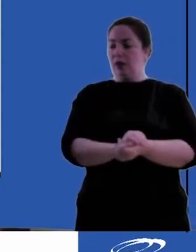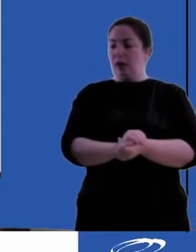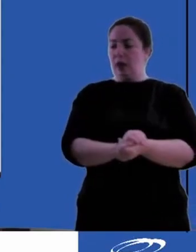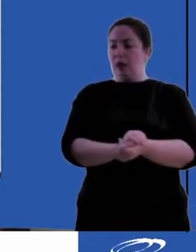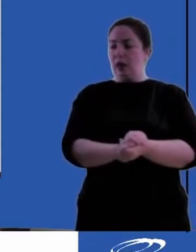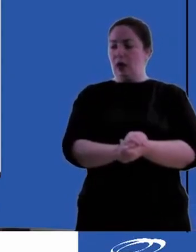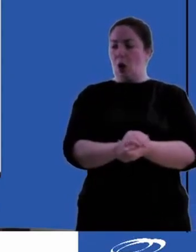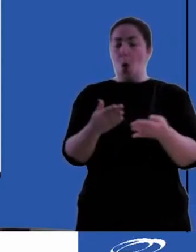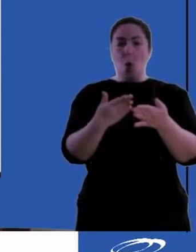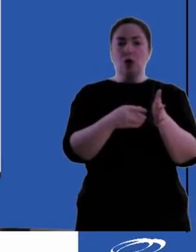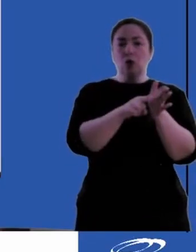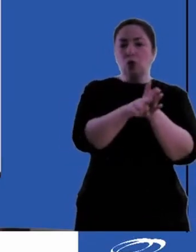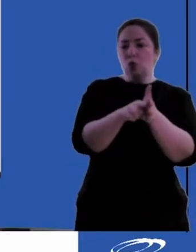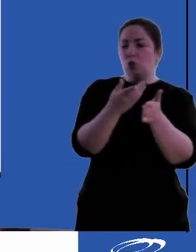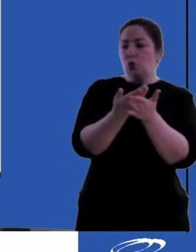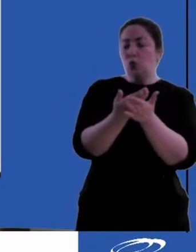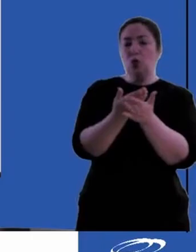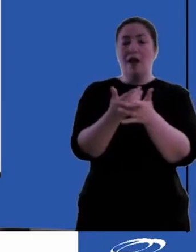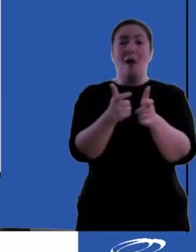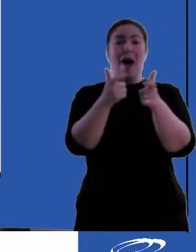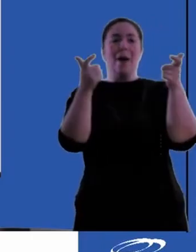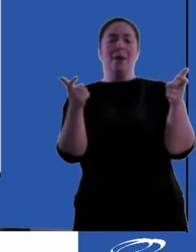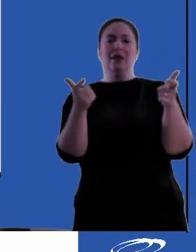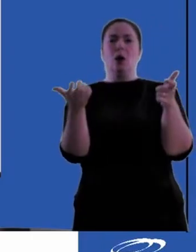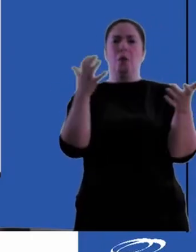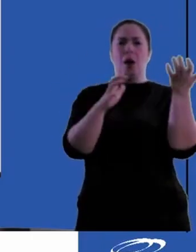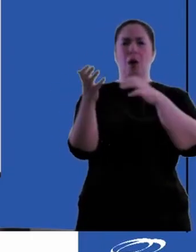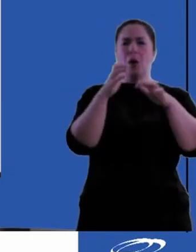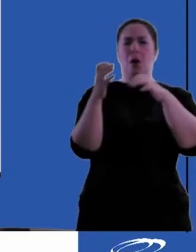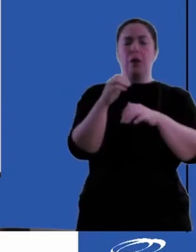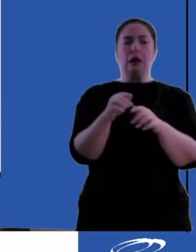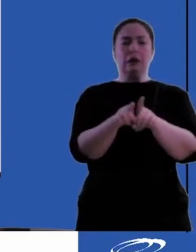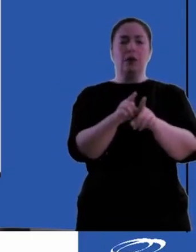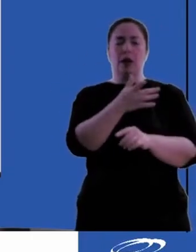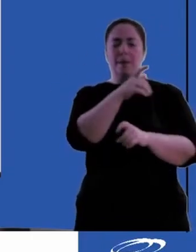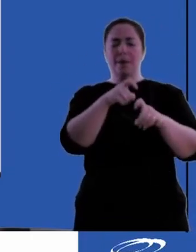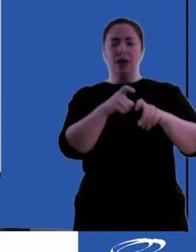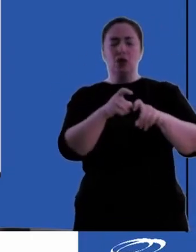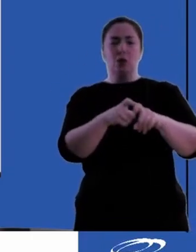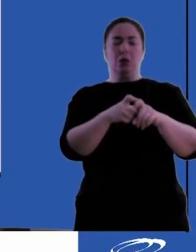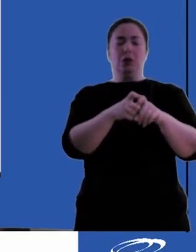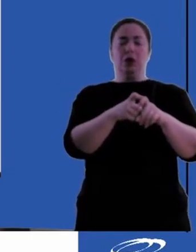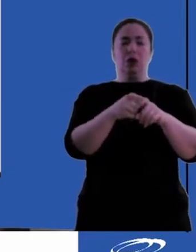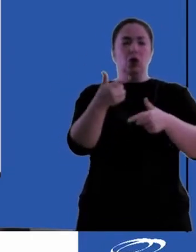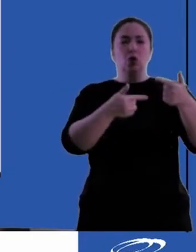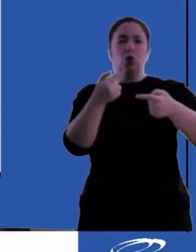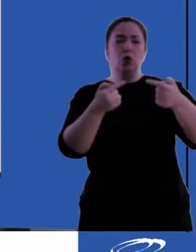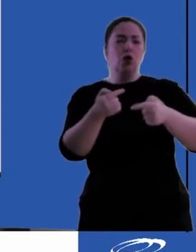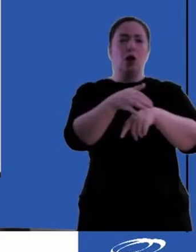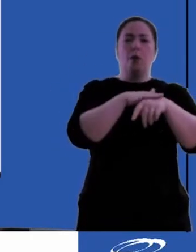all bacteria, and bacteria are by far and away the most common cause of periprosthetic joint infection. This is also present